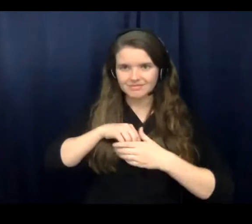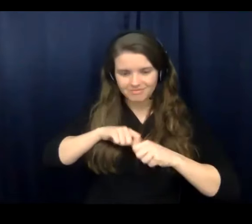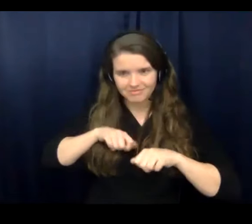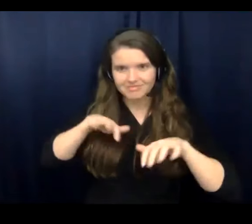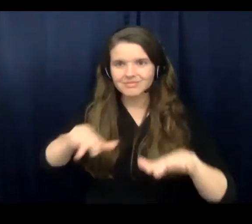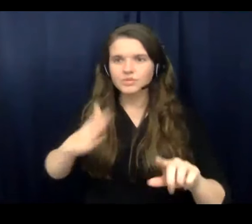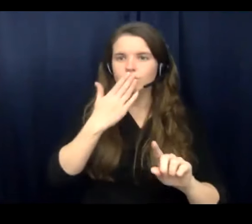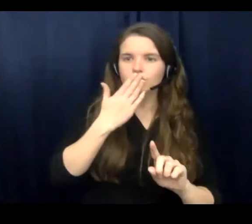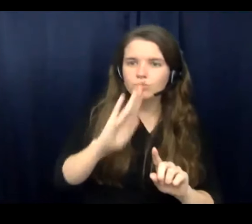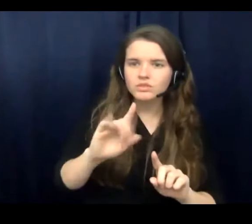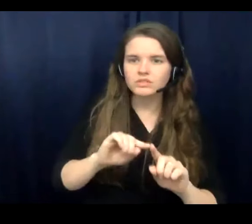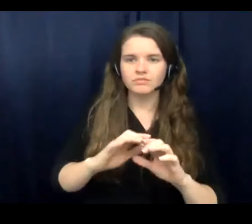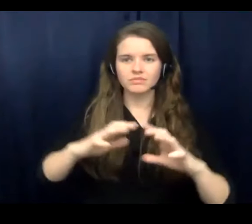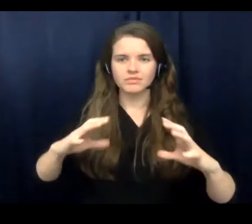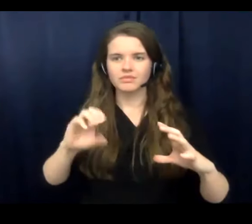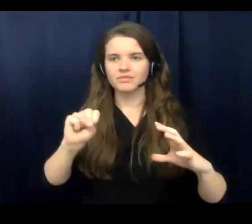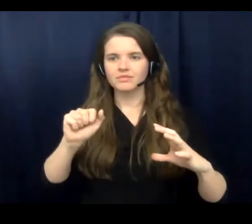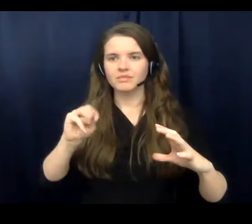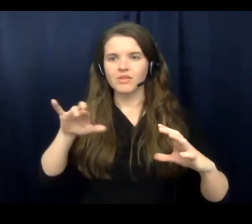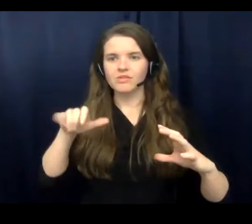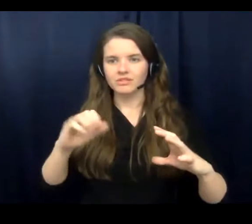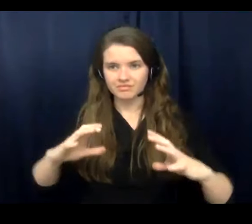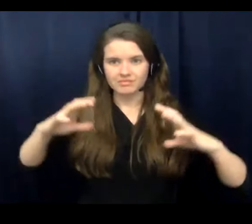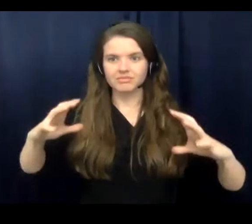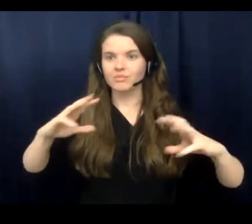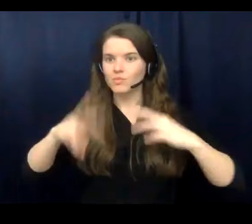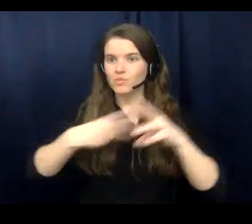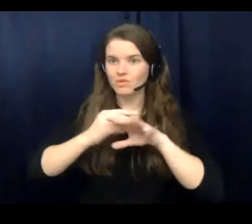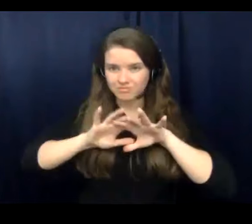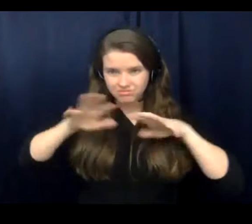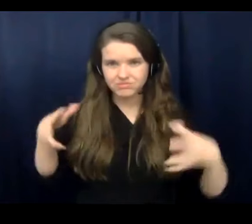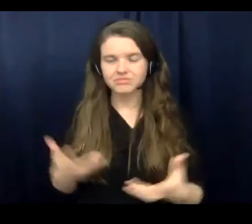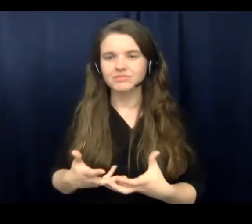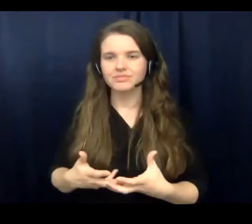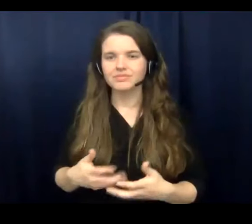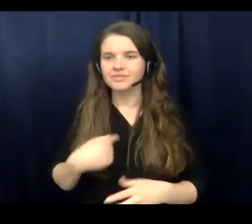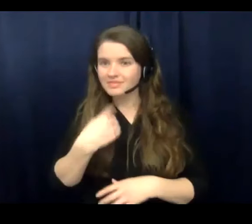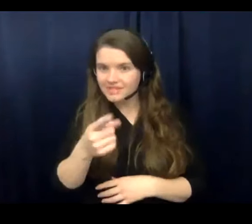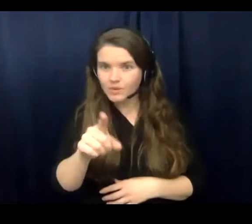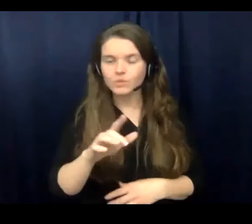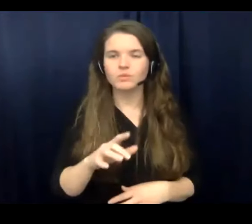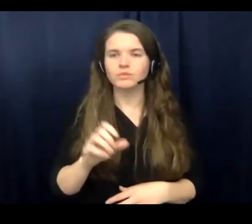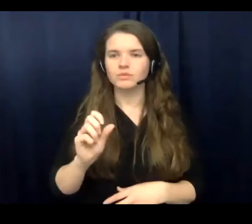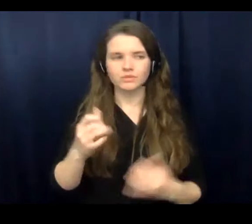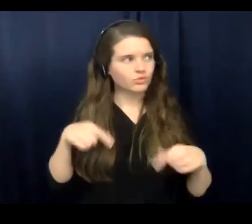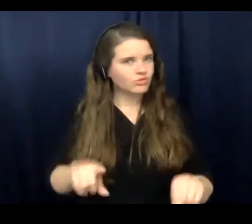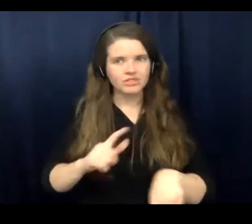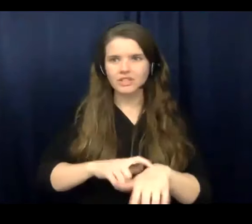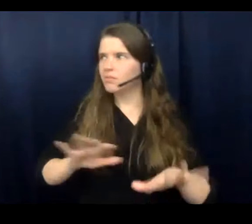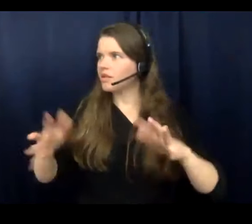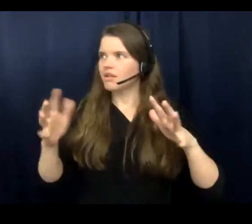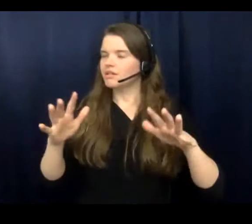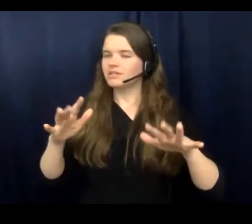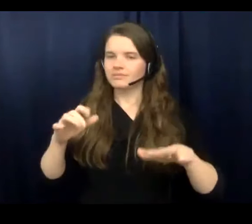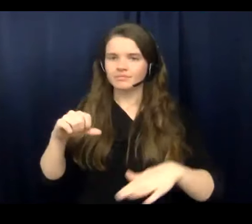to Samaria and to the uttermost parts of the world. I want to say to you, you can lift your head up in these times and you can